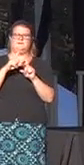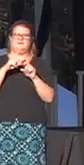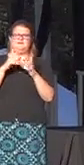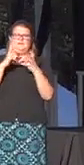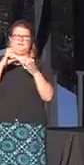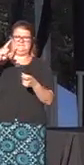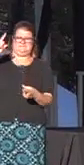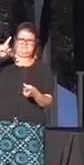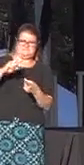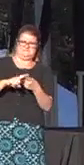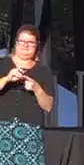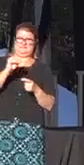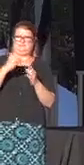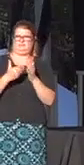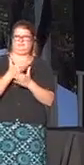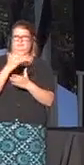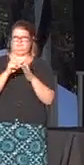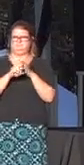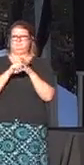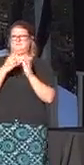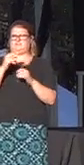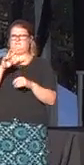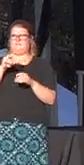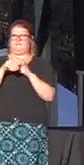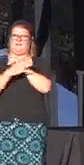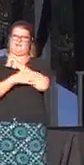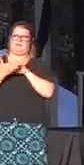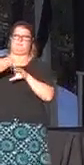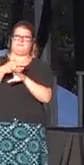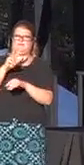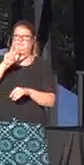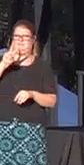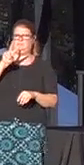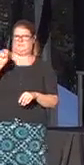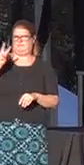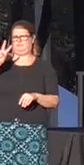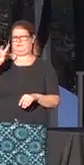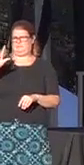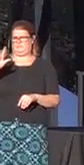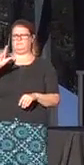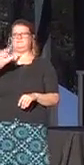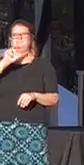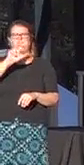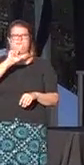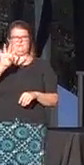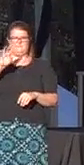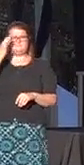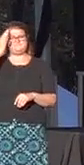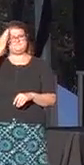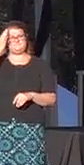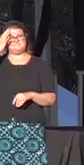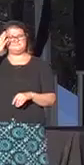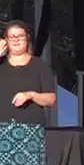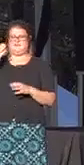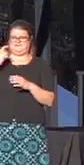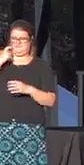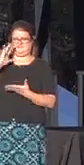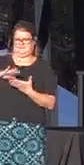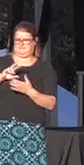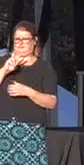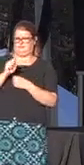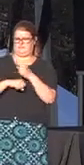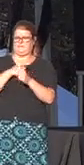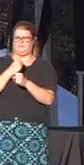0 new cases of HIV in the county by 2024. In the less than 2 years that